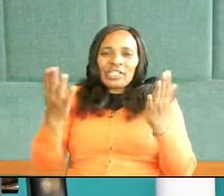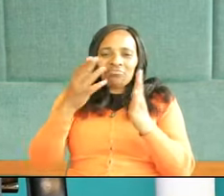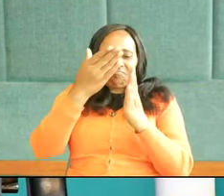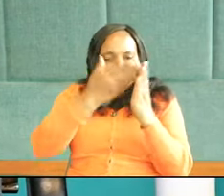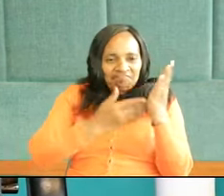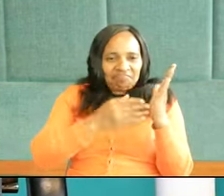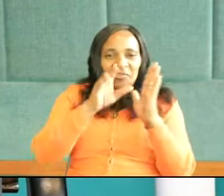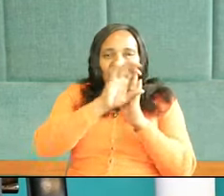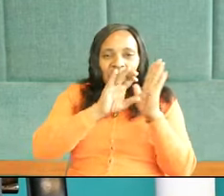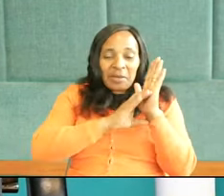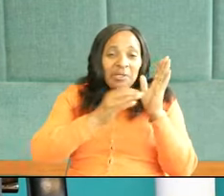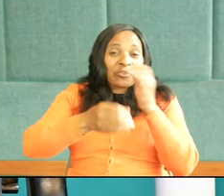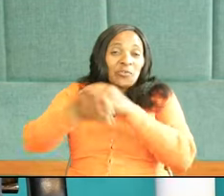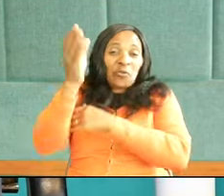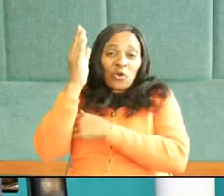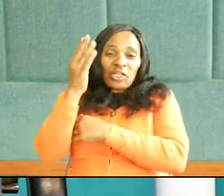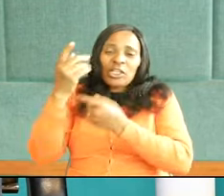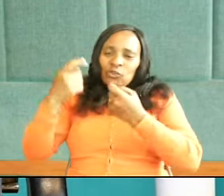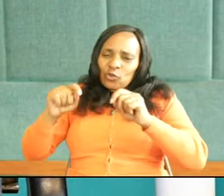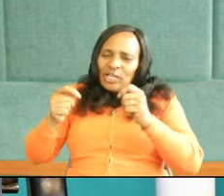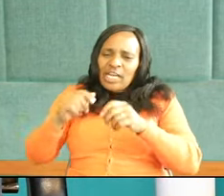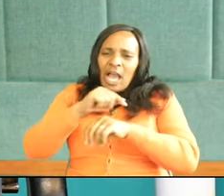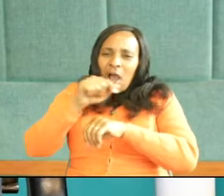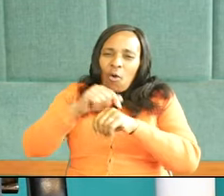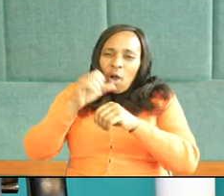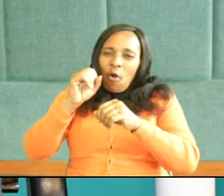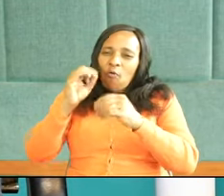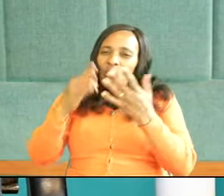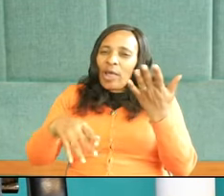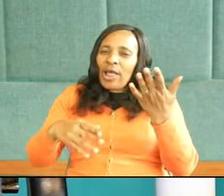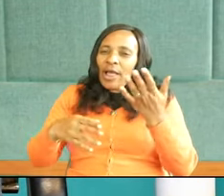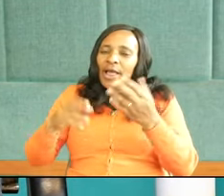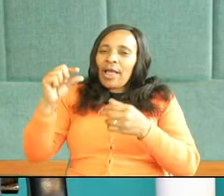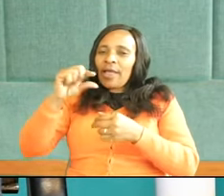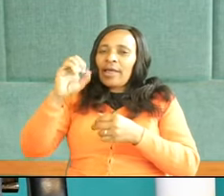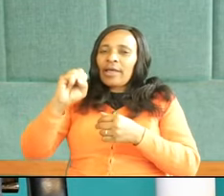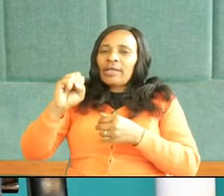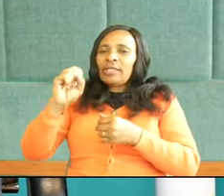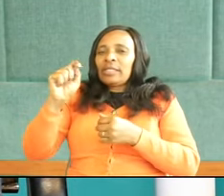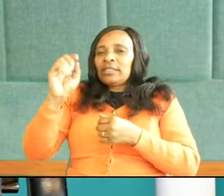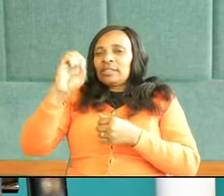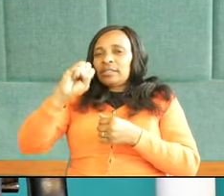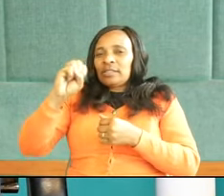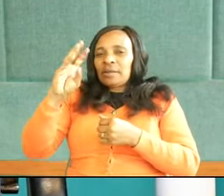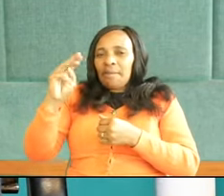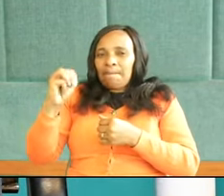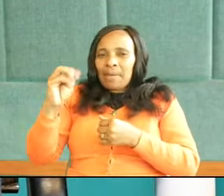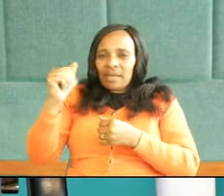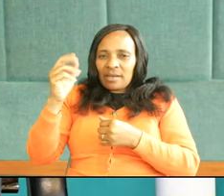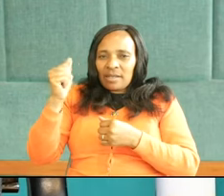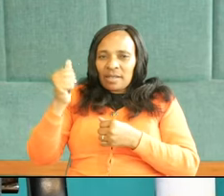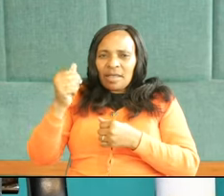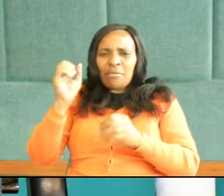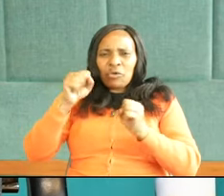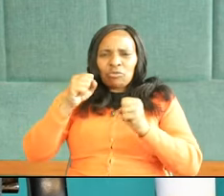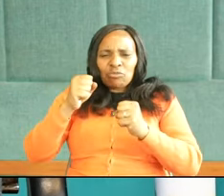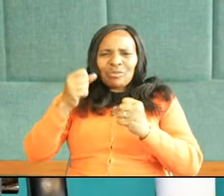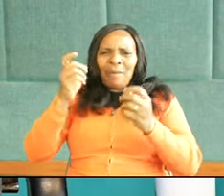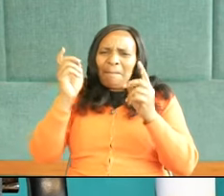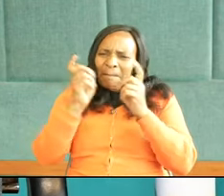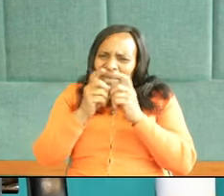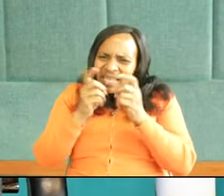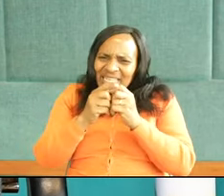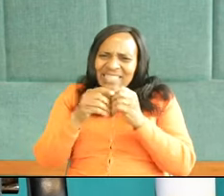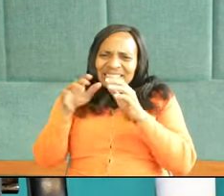though at the trying hour of Gethsemane, we are told that he couldn't really see himself. He was scarred by pain